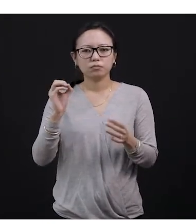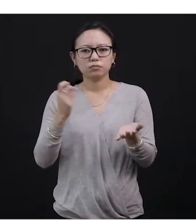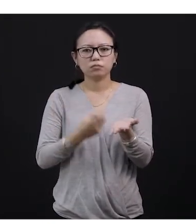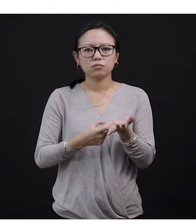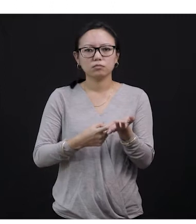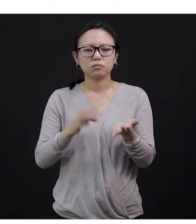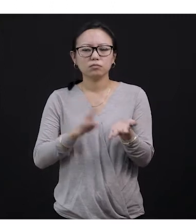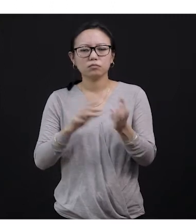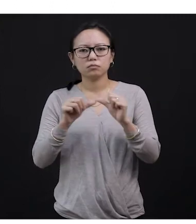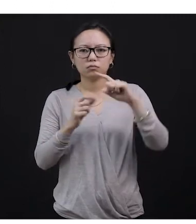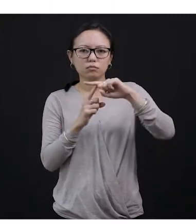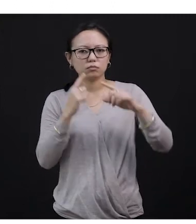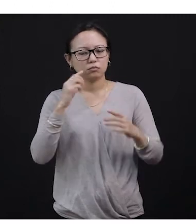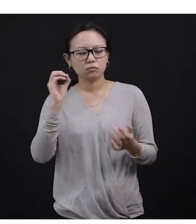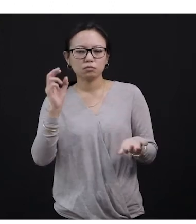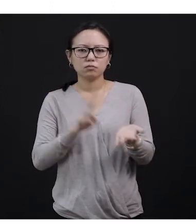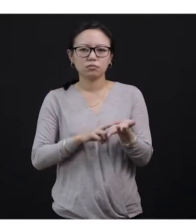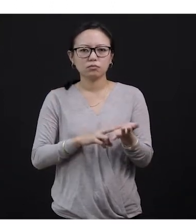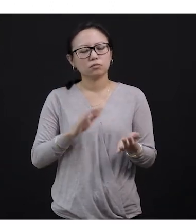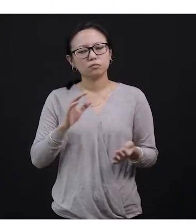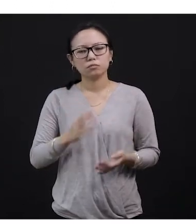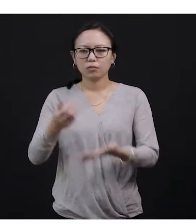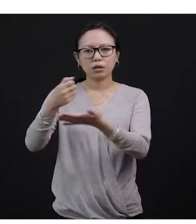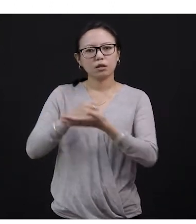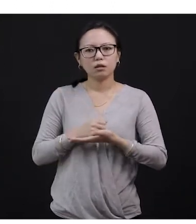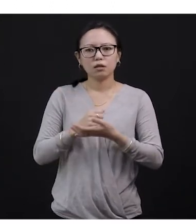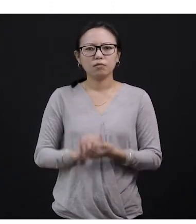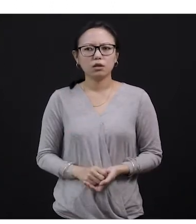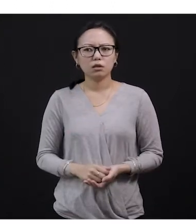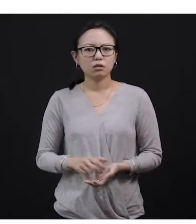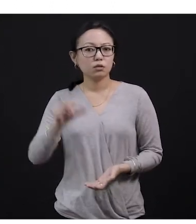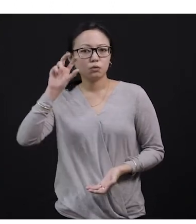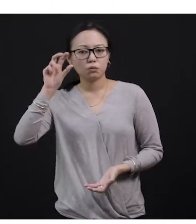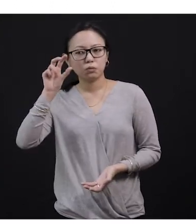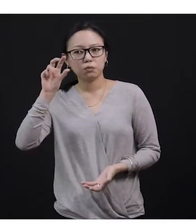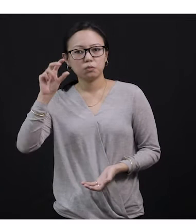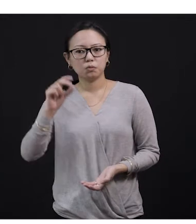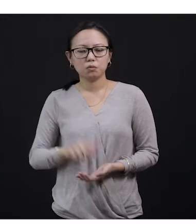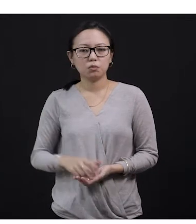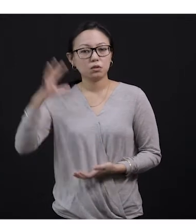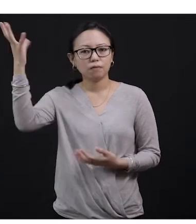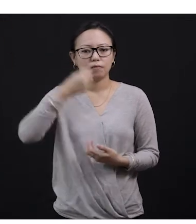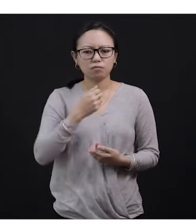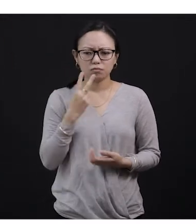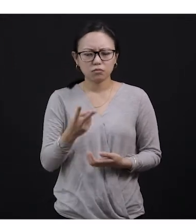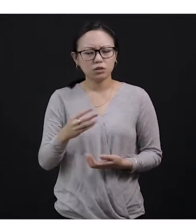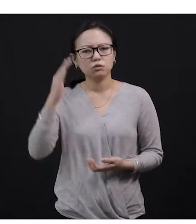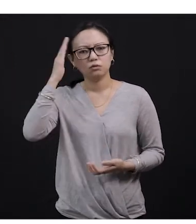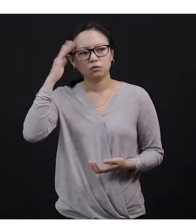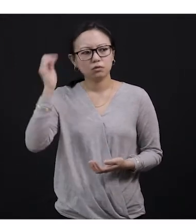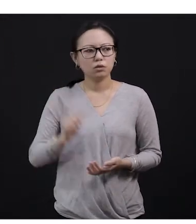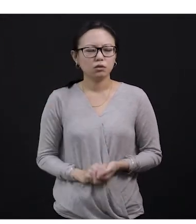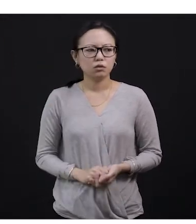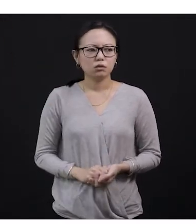So, starting with the tools, okay? So, it started right after the Vedic